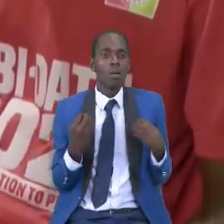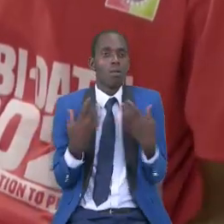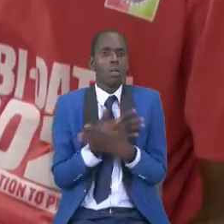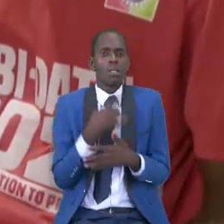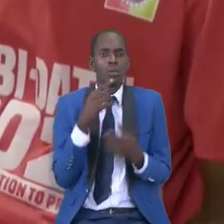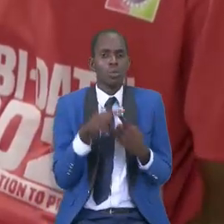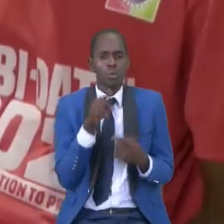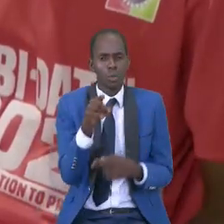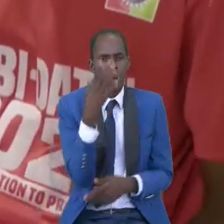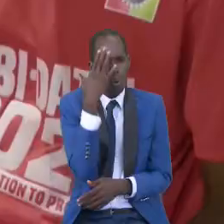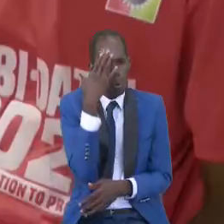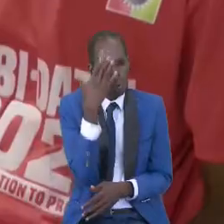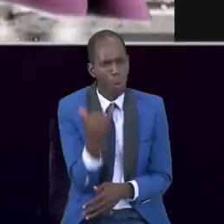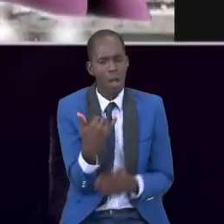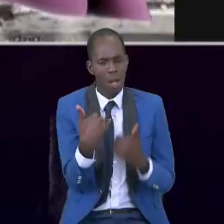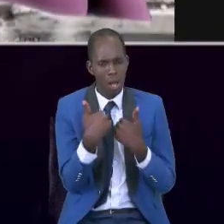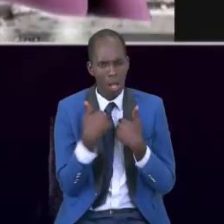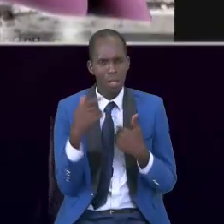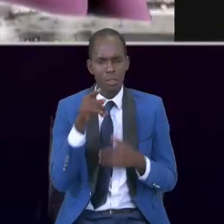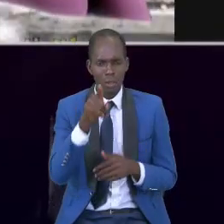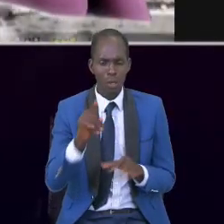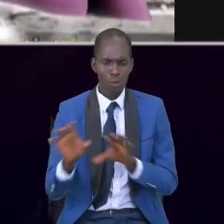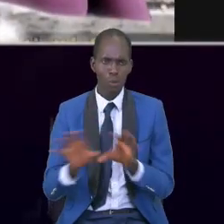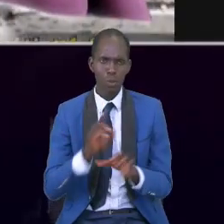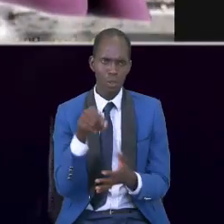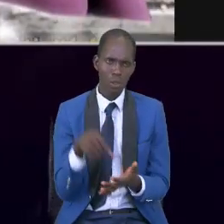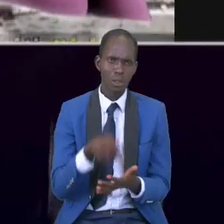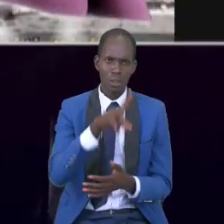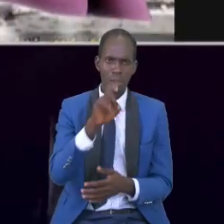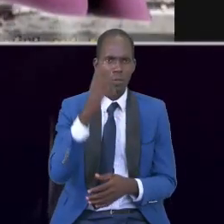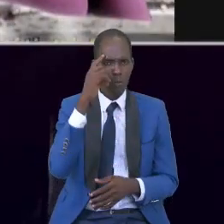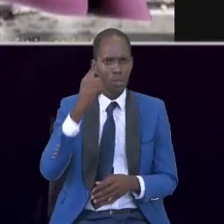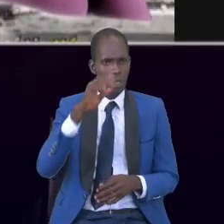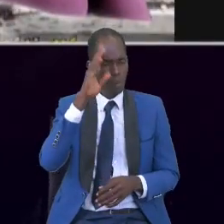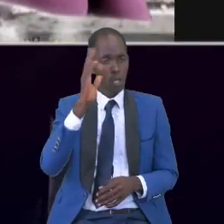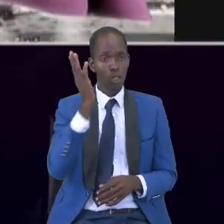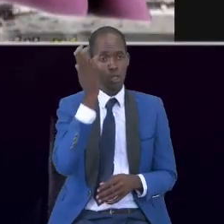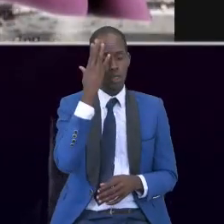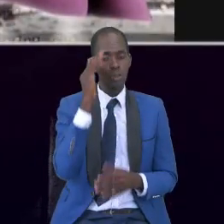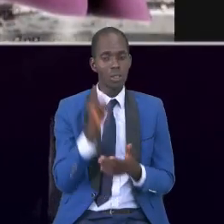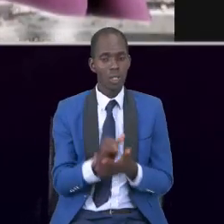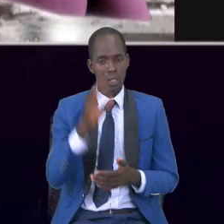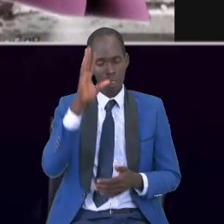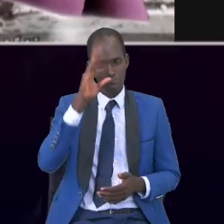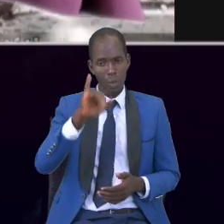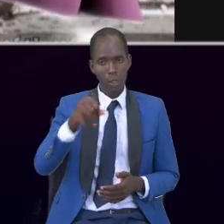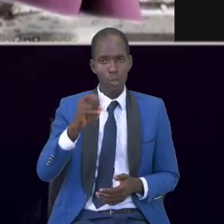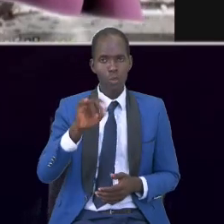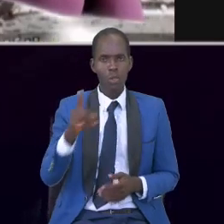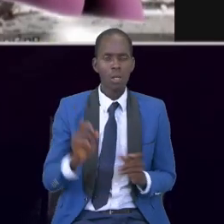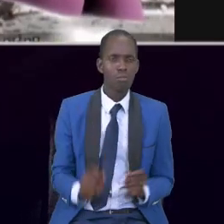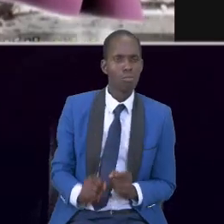done this? For the men knew that he fled from the presence of the Lord, because he